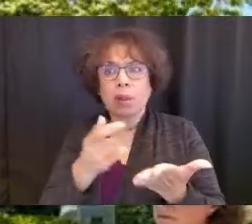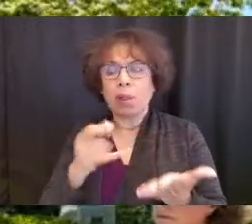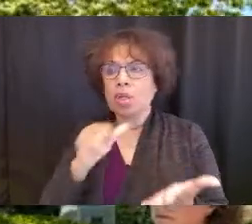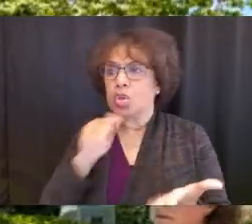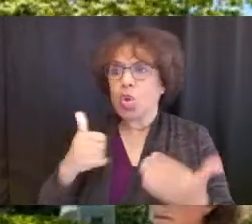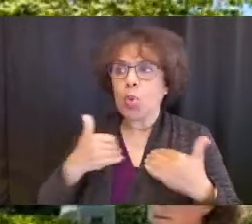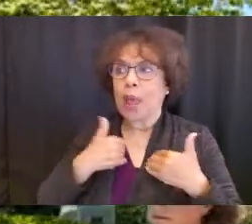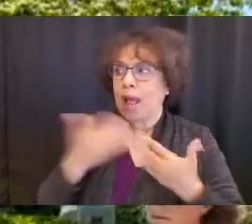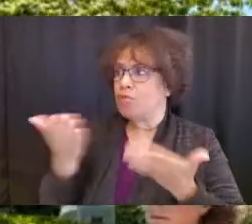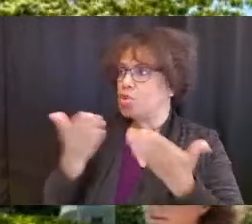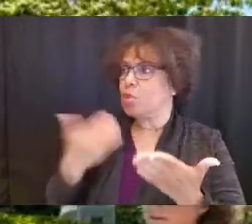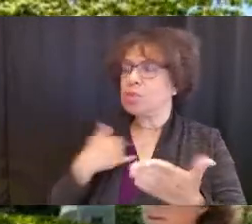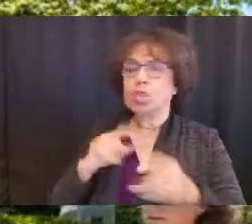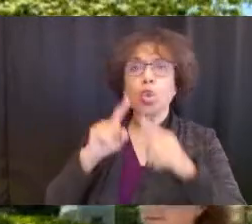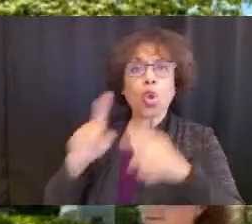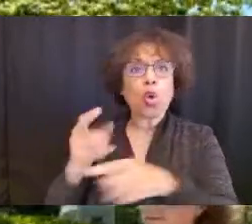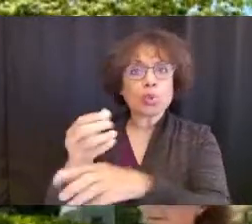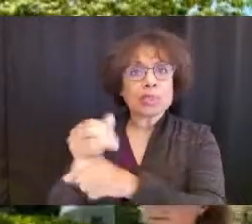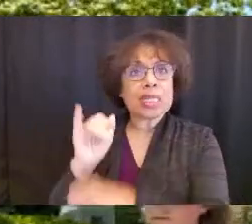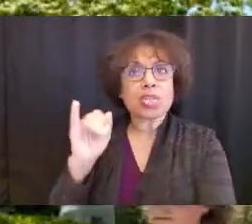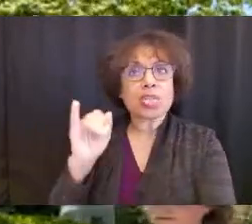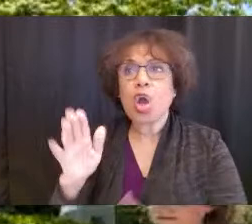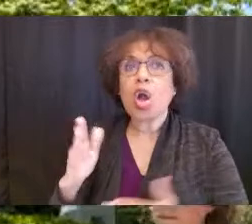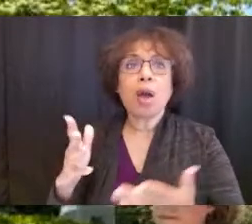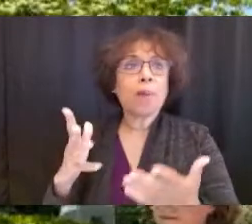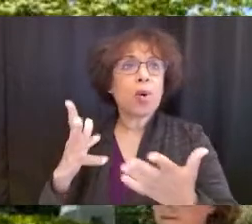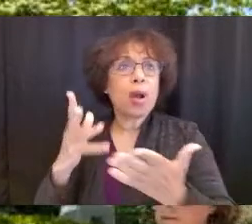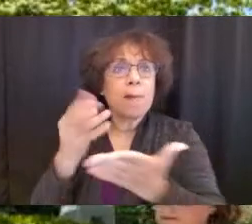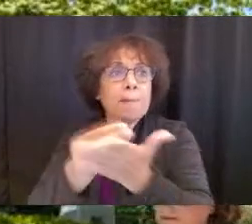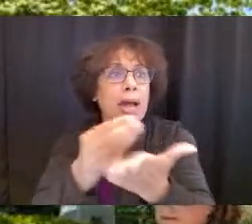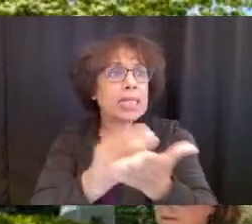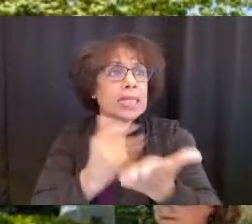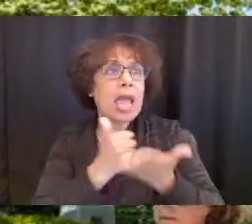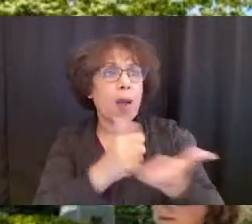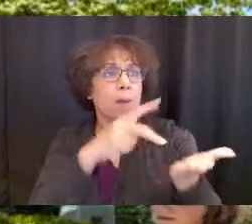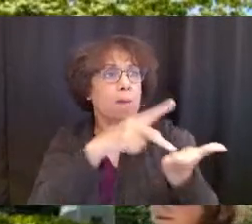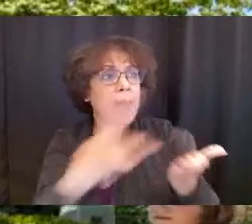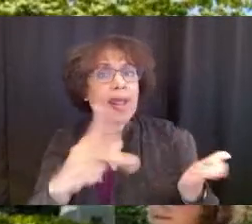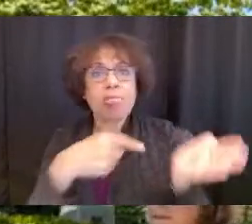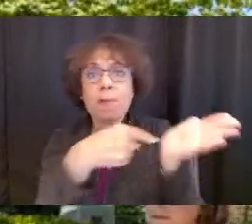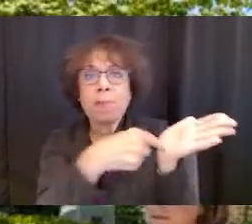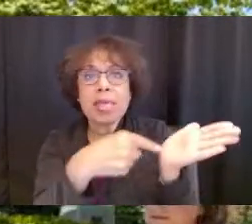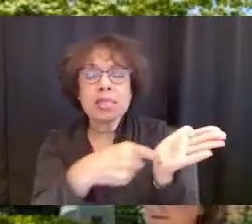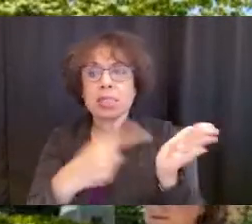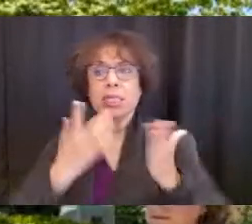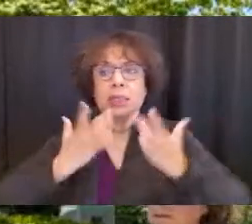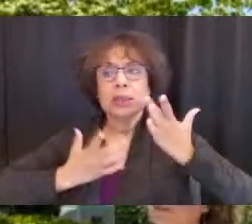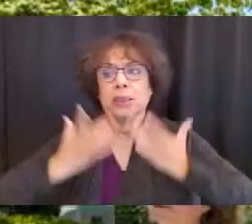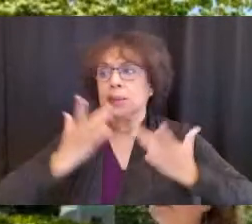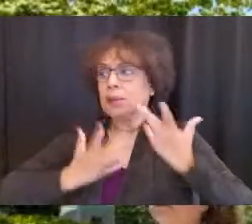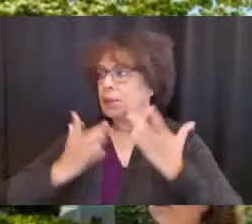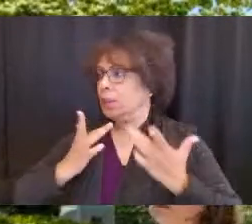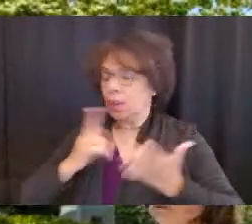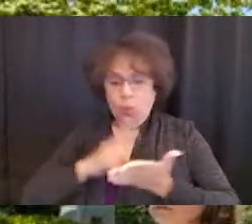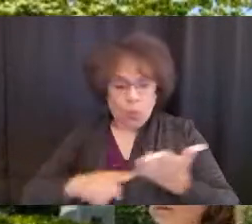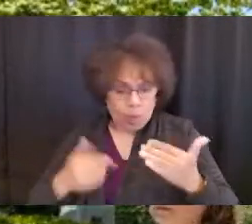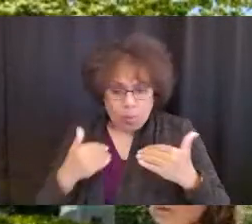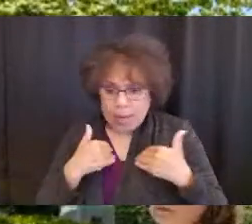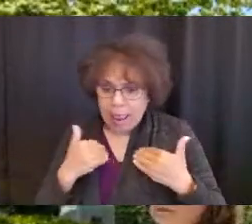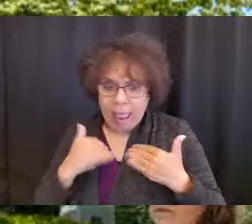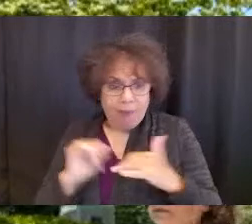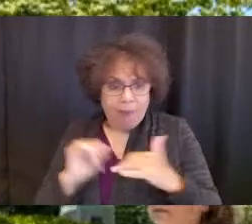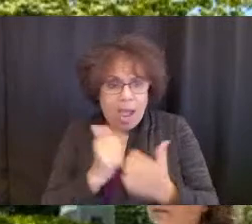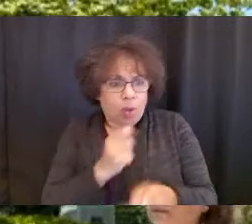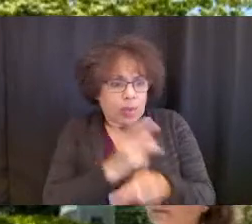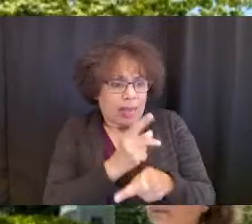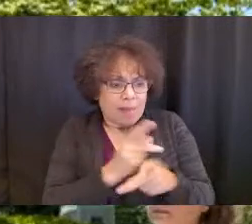services to go out and get immediately. It's kind of to scrambling and scrapping together what you can get. And